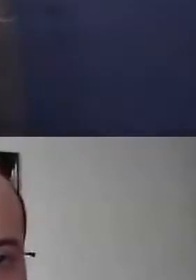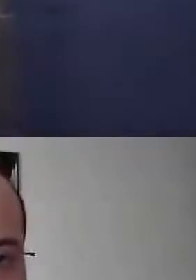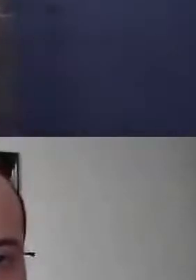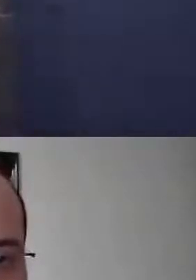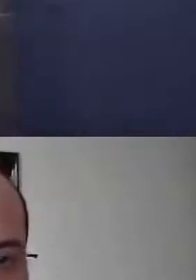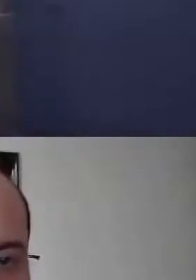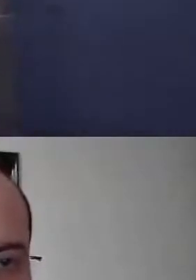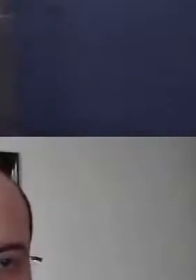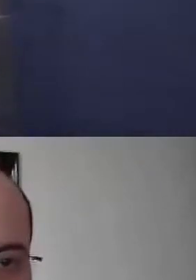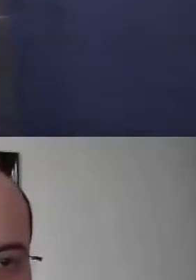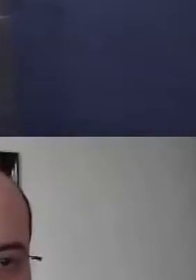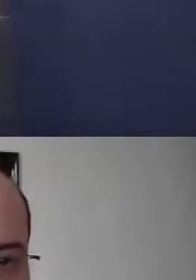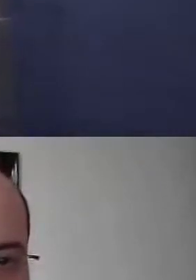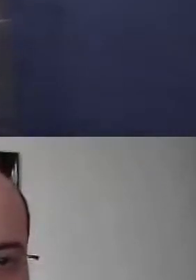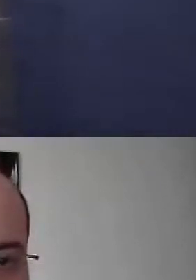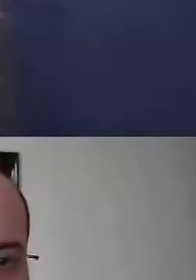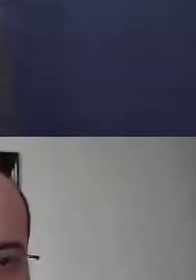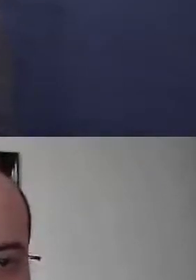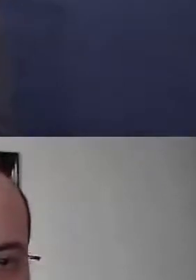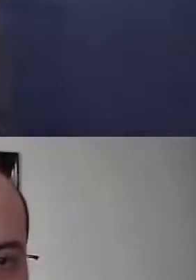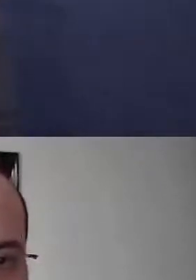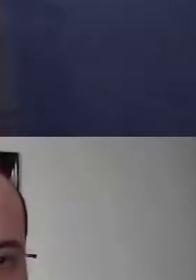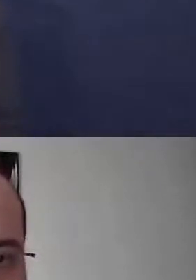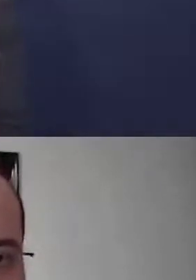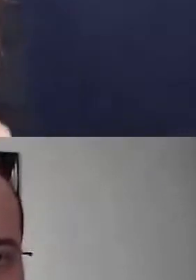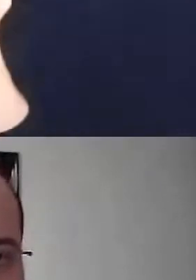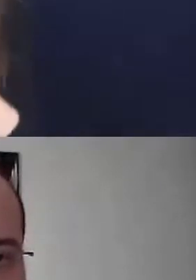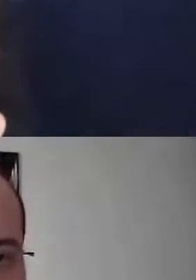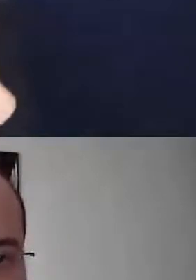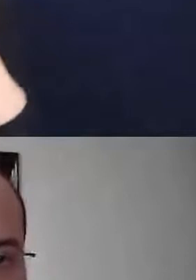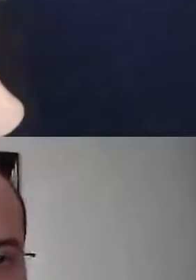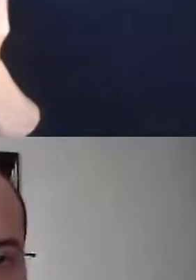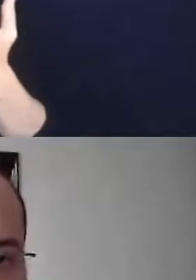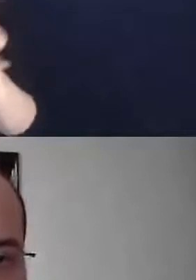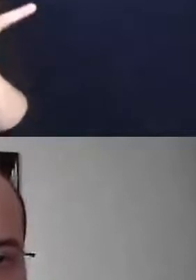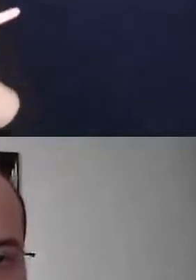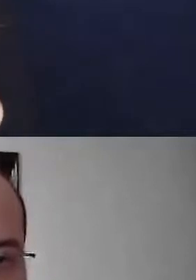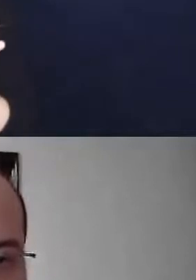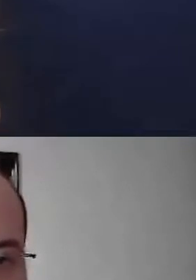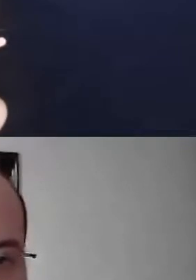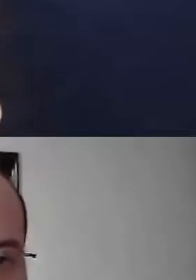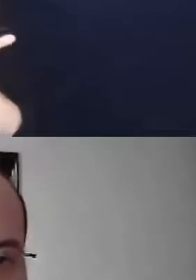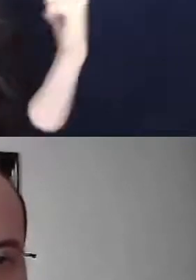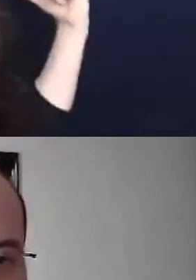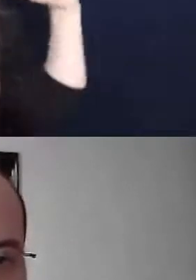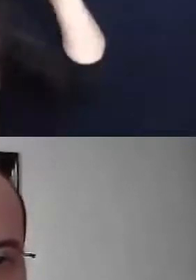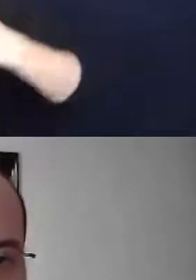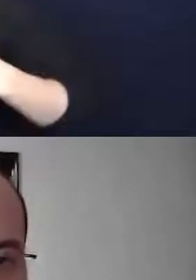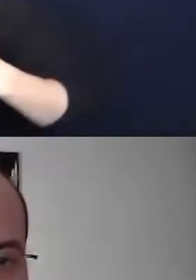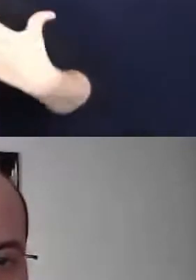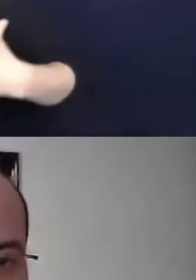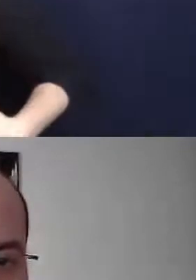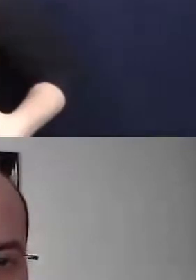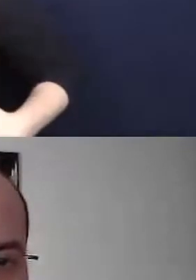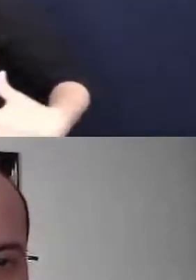And that is, it's very difficult to make a garment that is literally one size fits